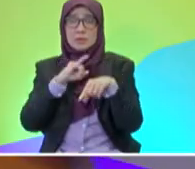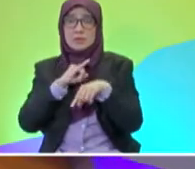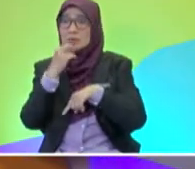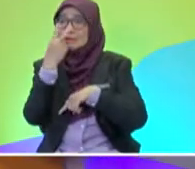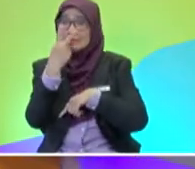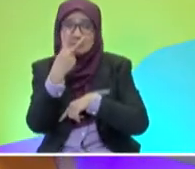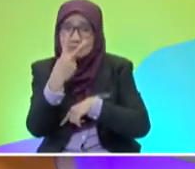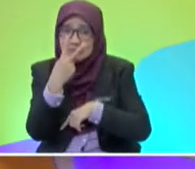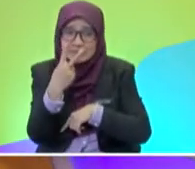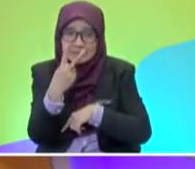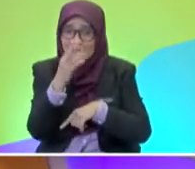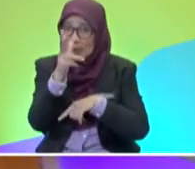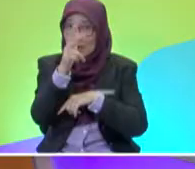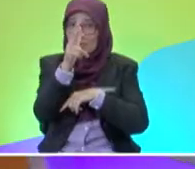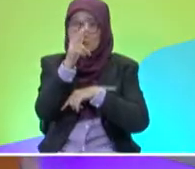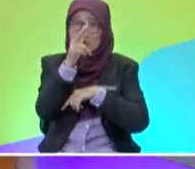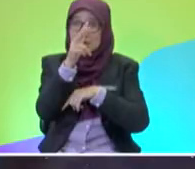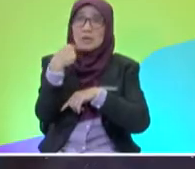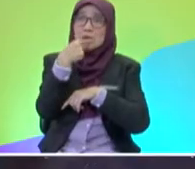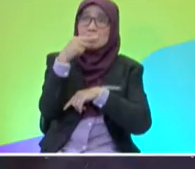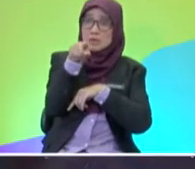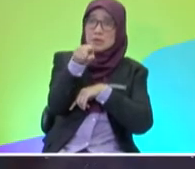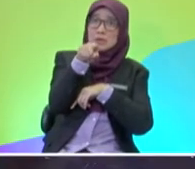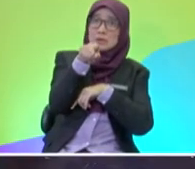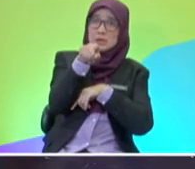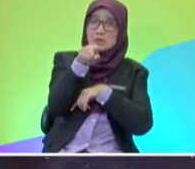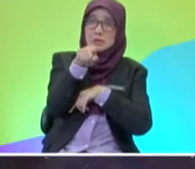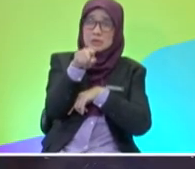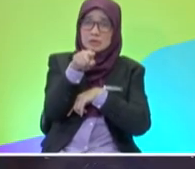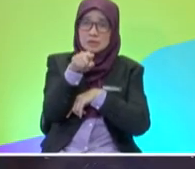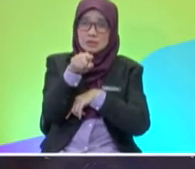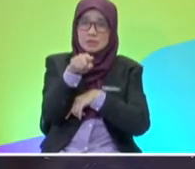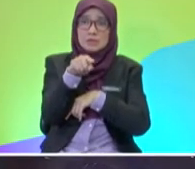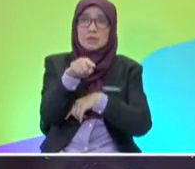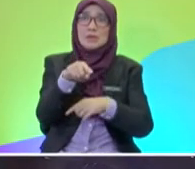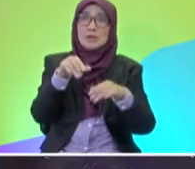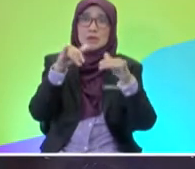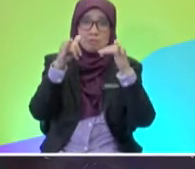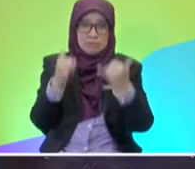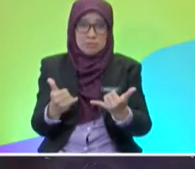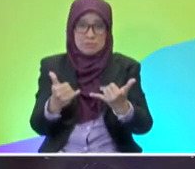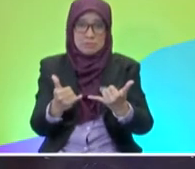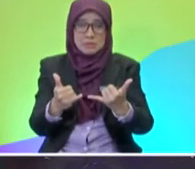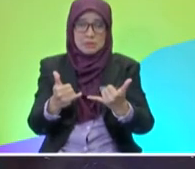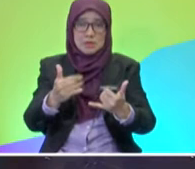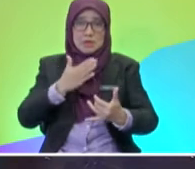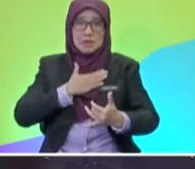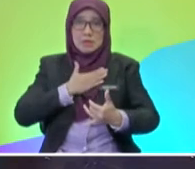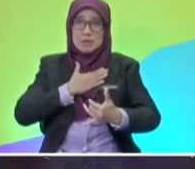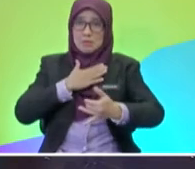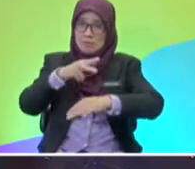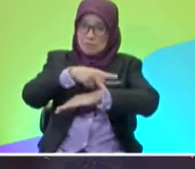at bugs and who are you? This is my place, my territory.